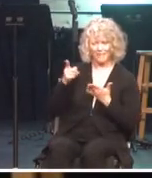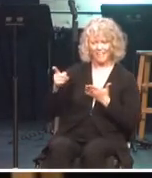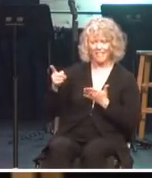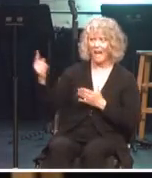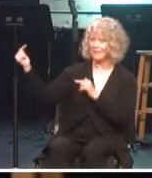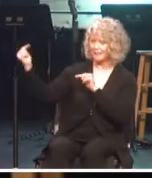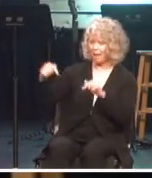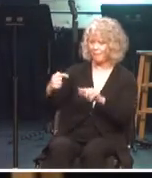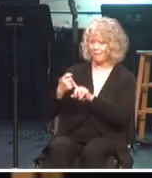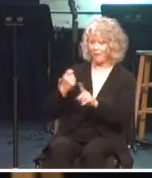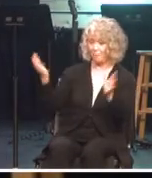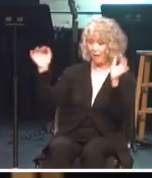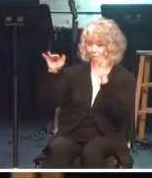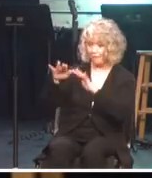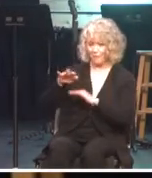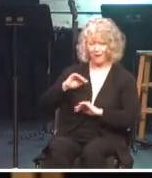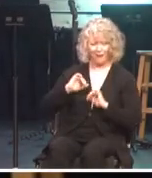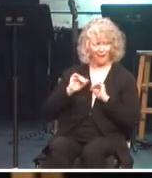heaven?